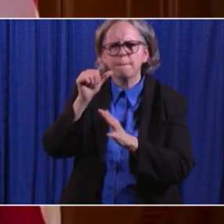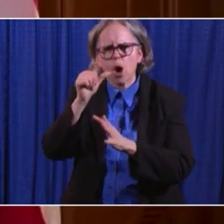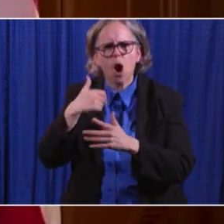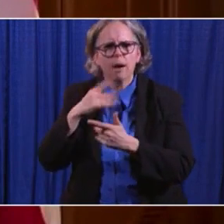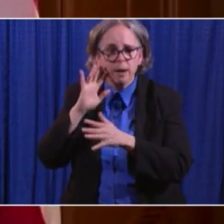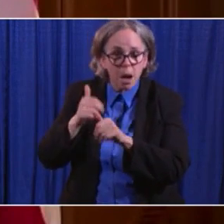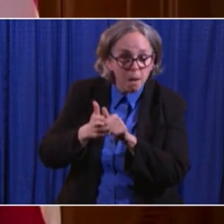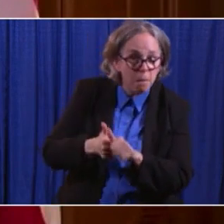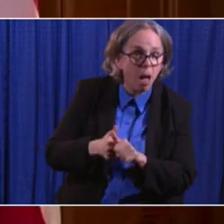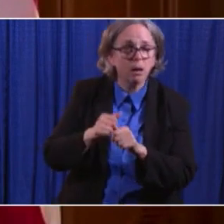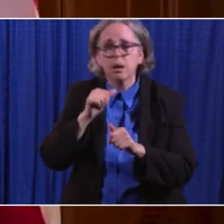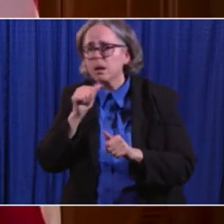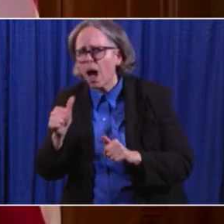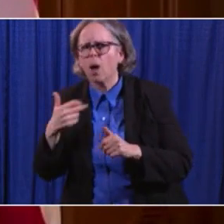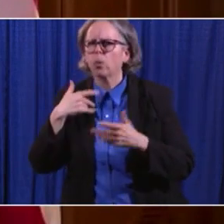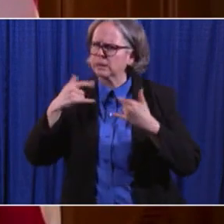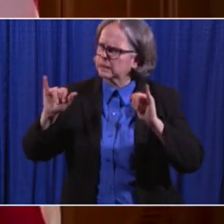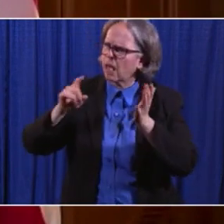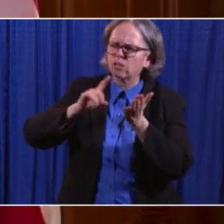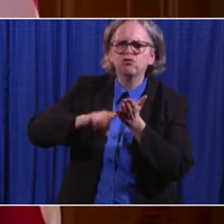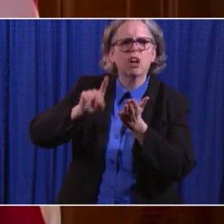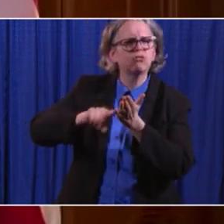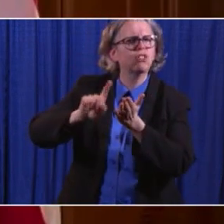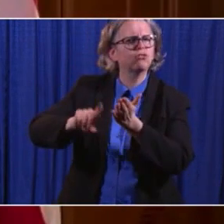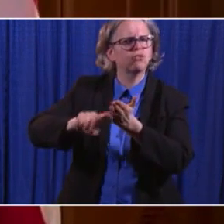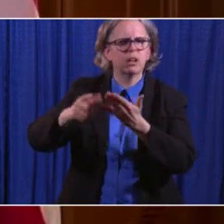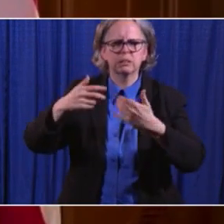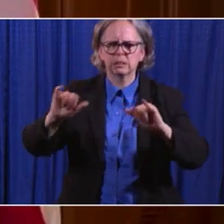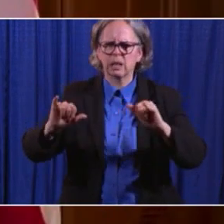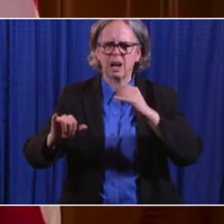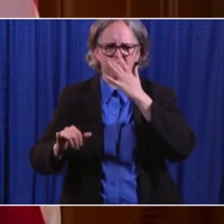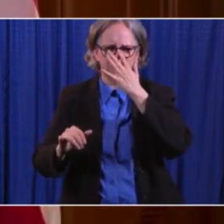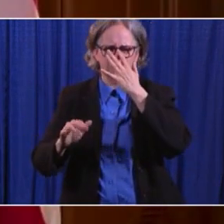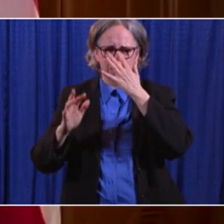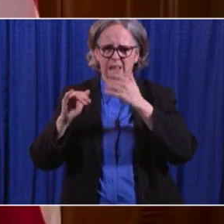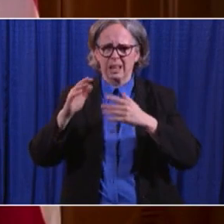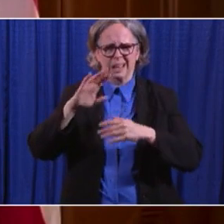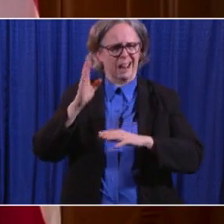even before the pandemic.